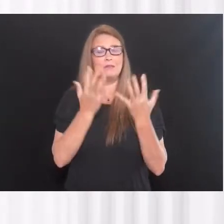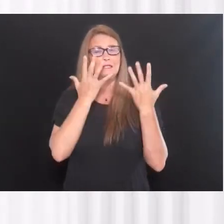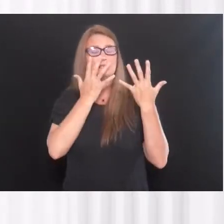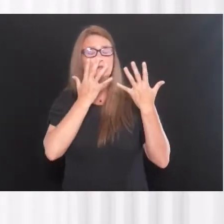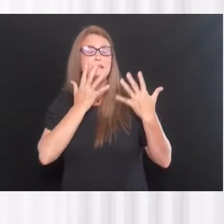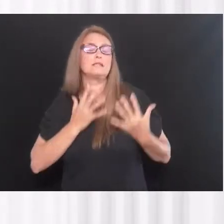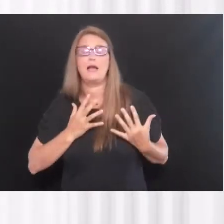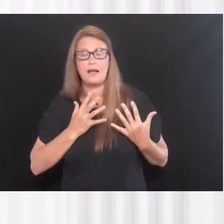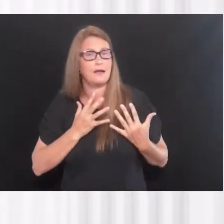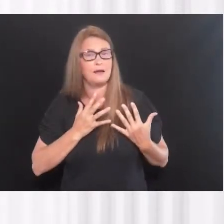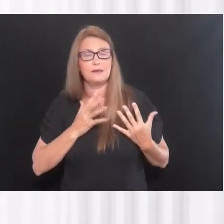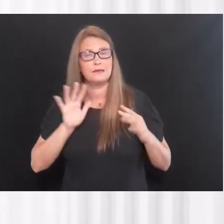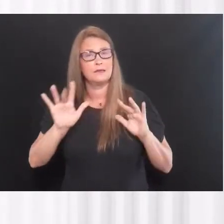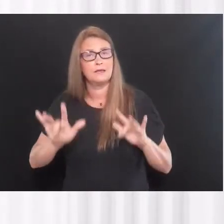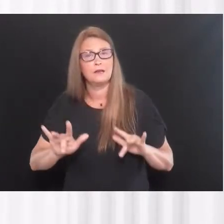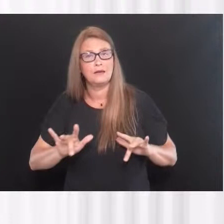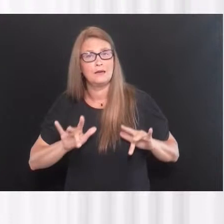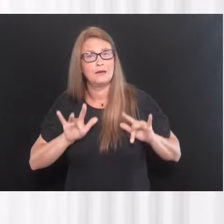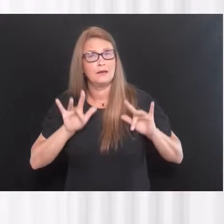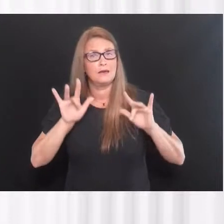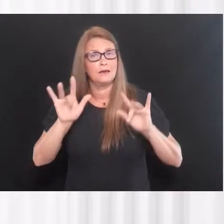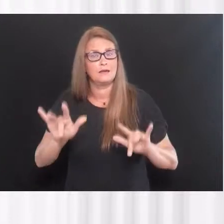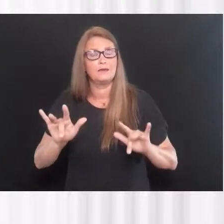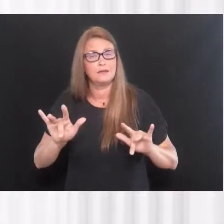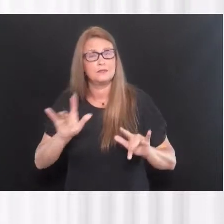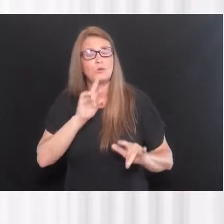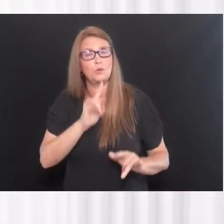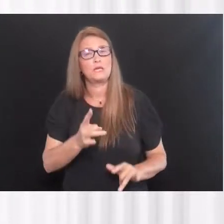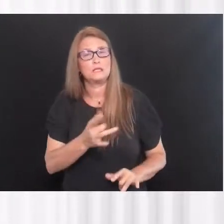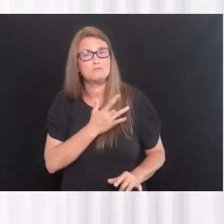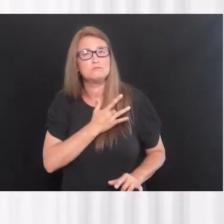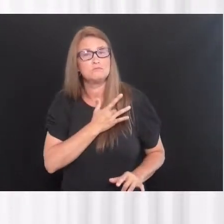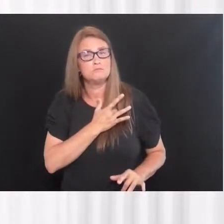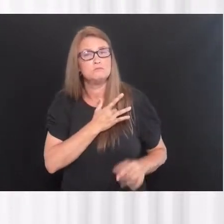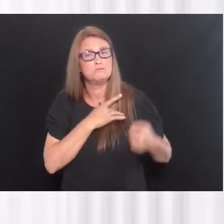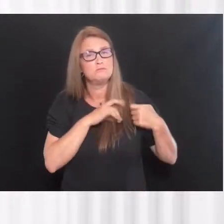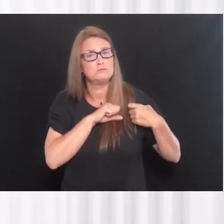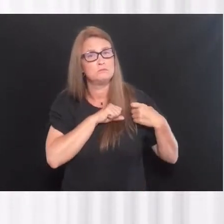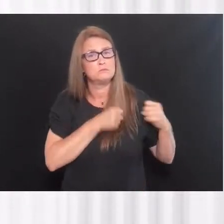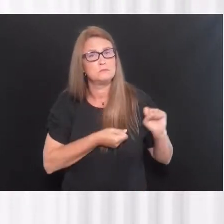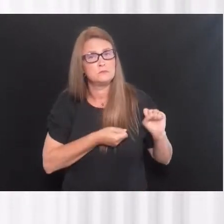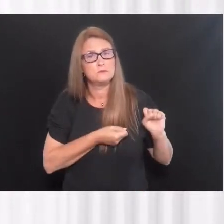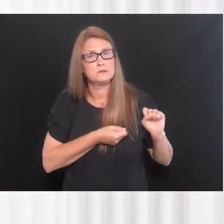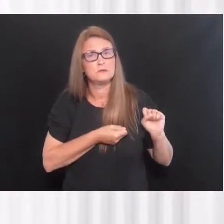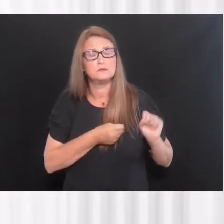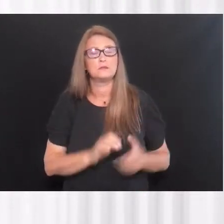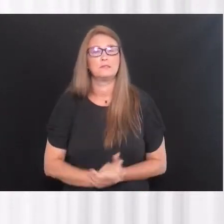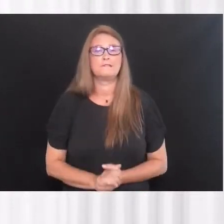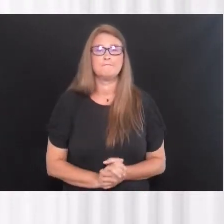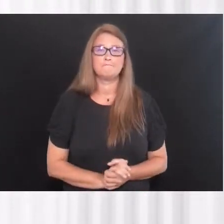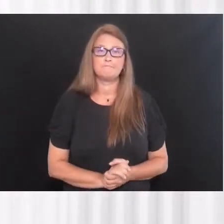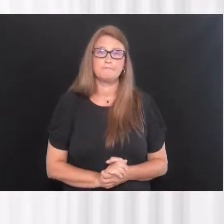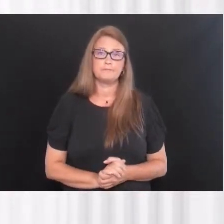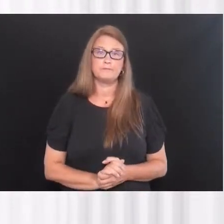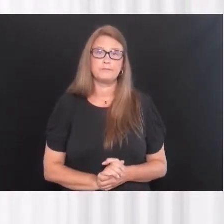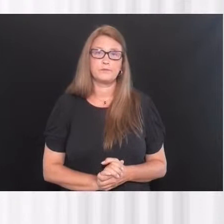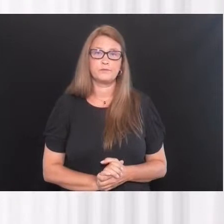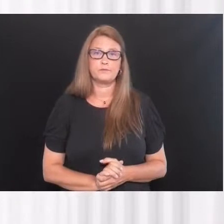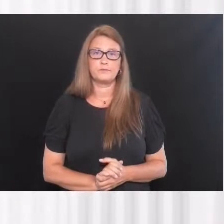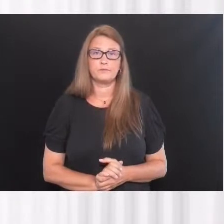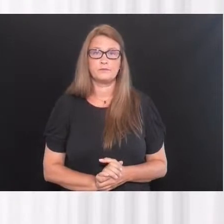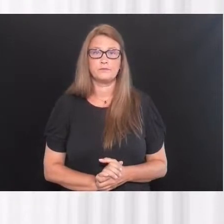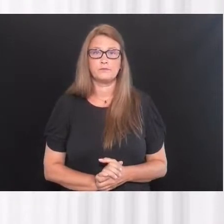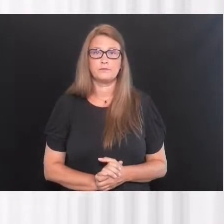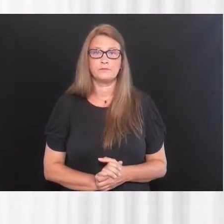these individuals has a toll, and keep them in your thoughts and prayers also.